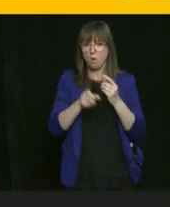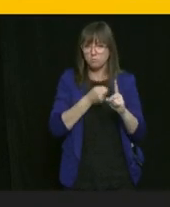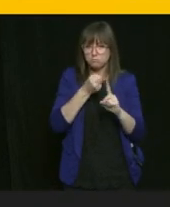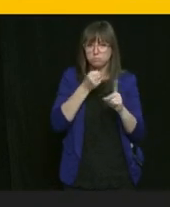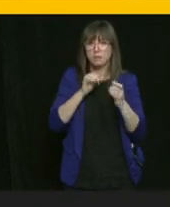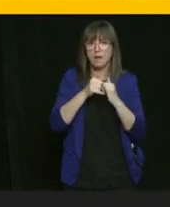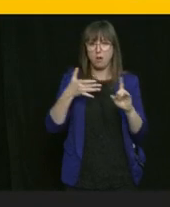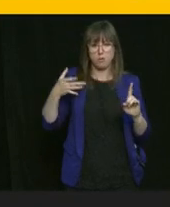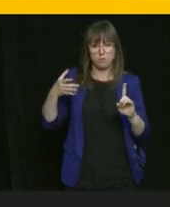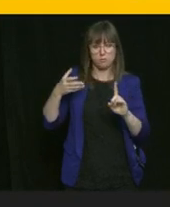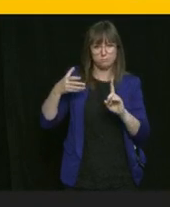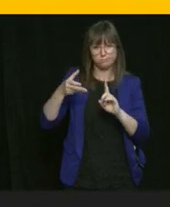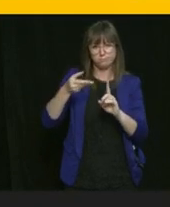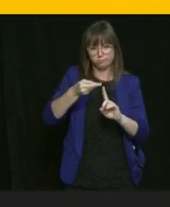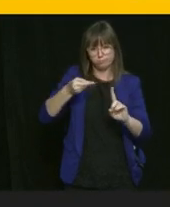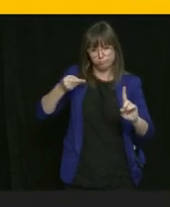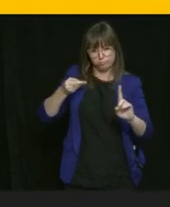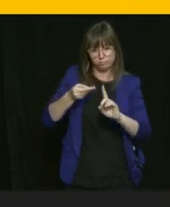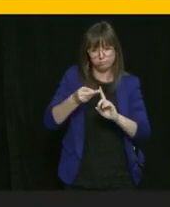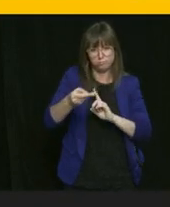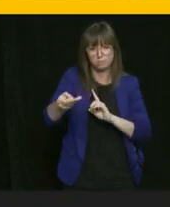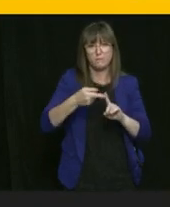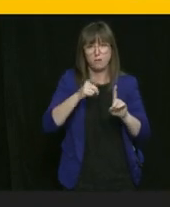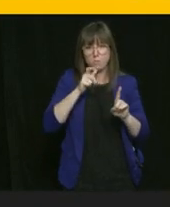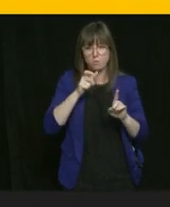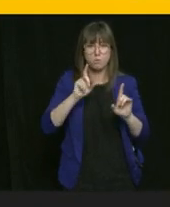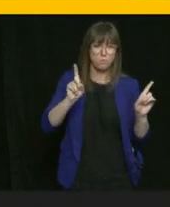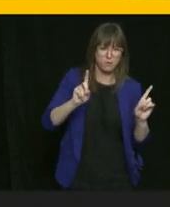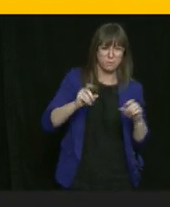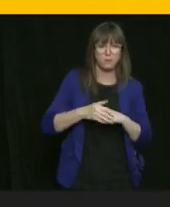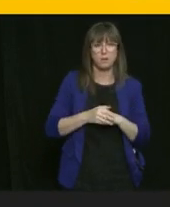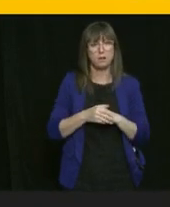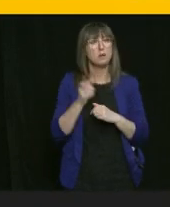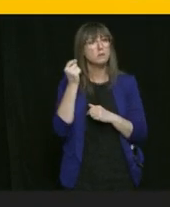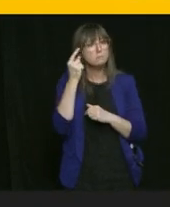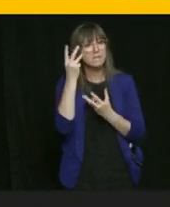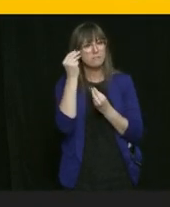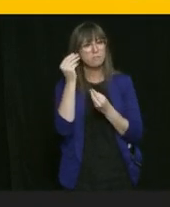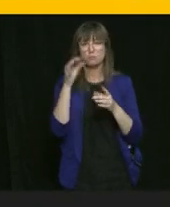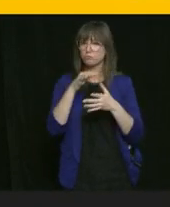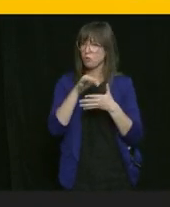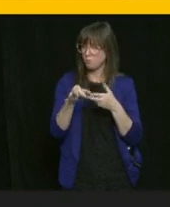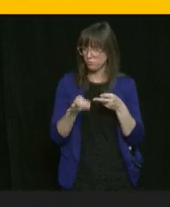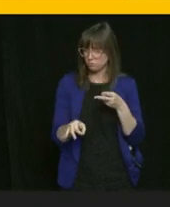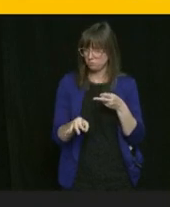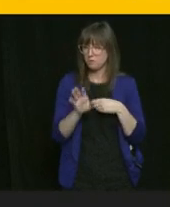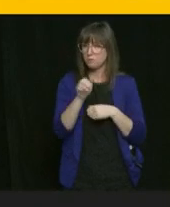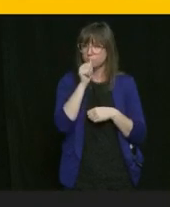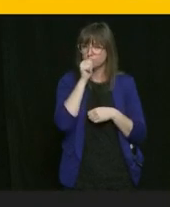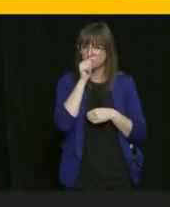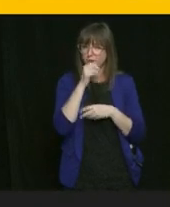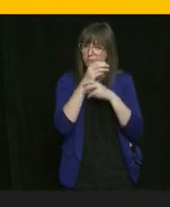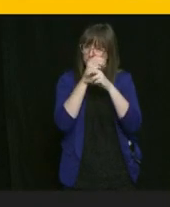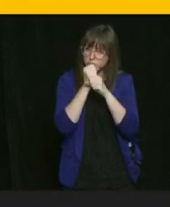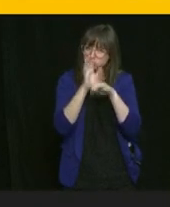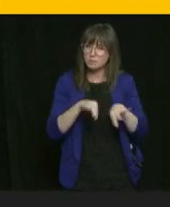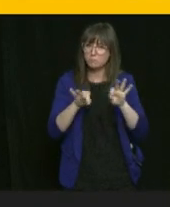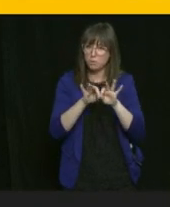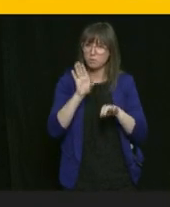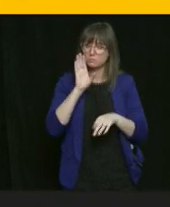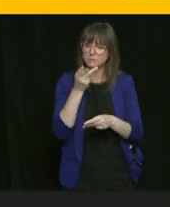app. As always, these new features are optional and the information provided will not be shared in order to protect your